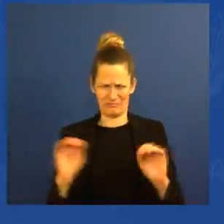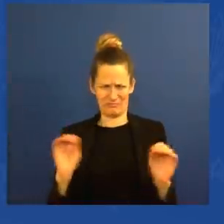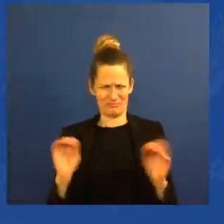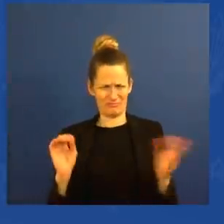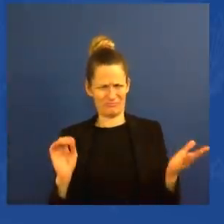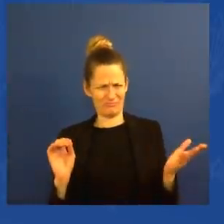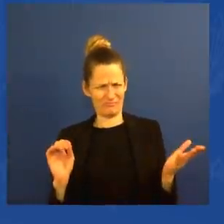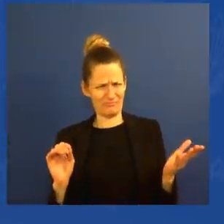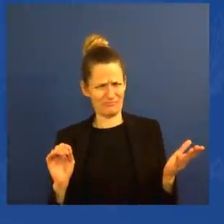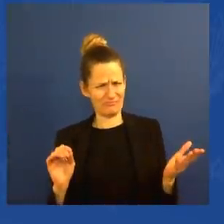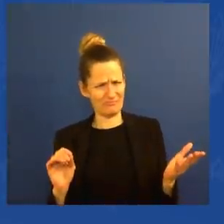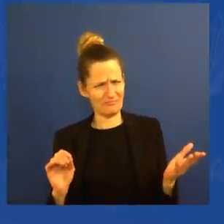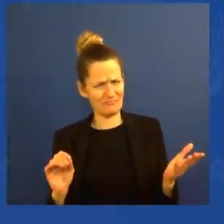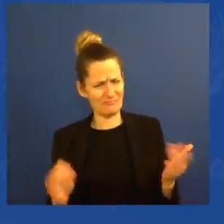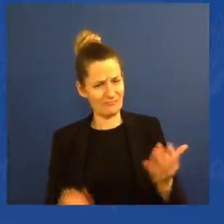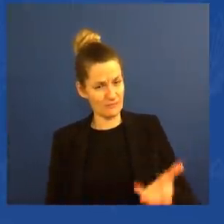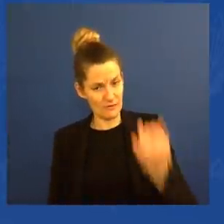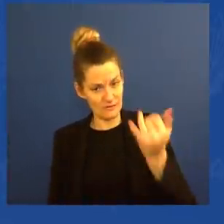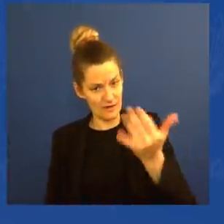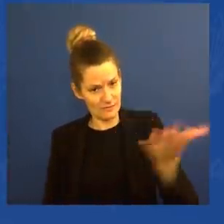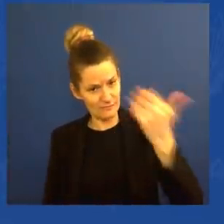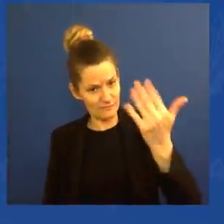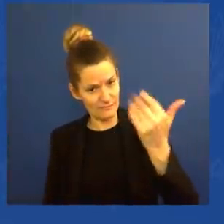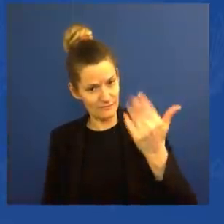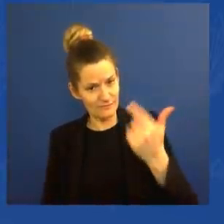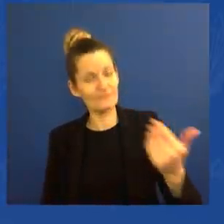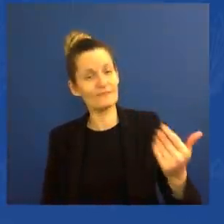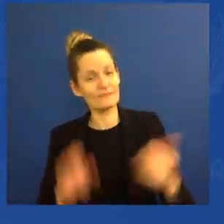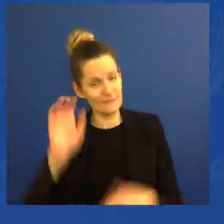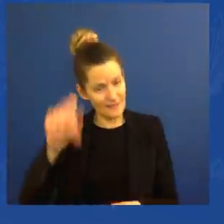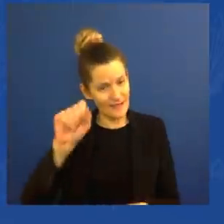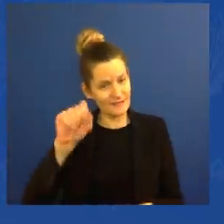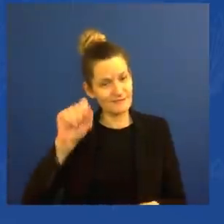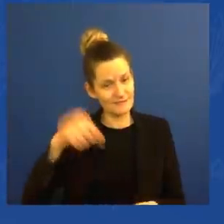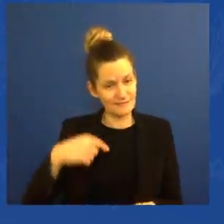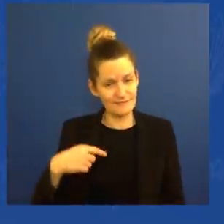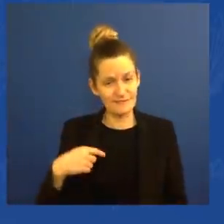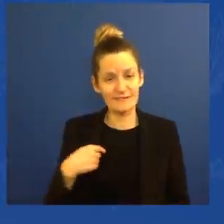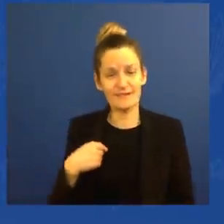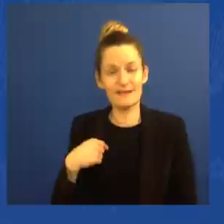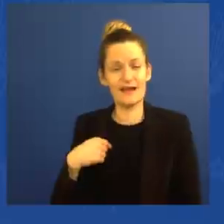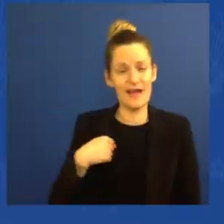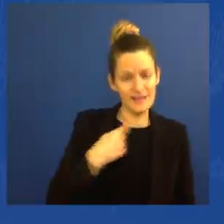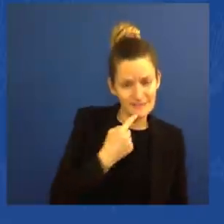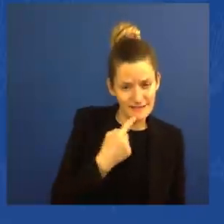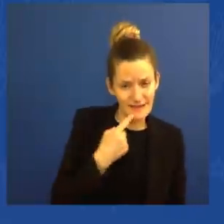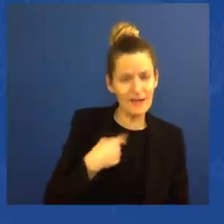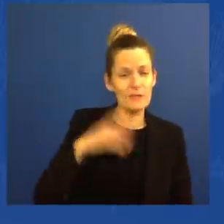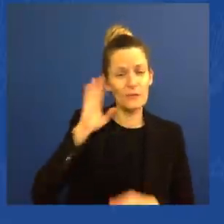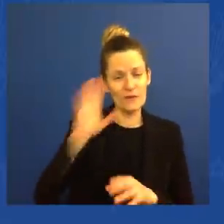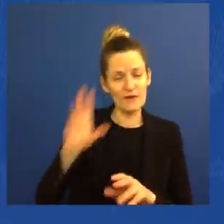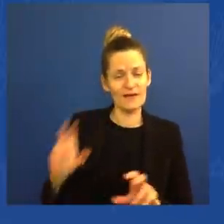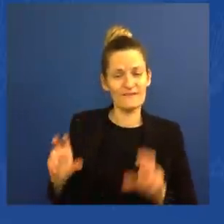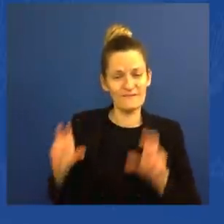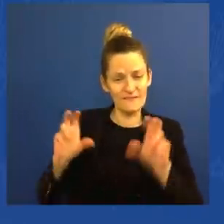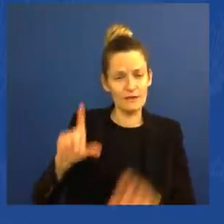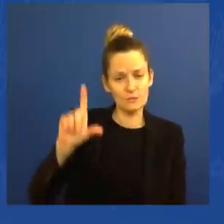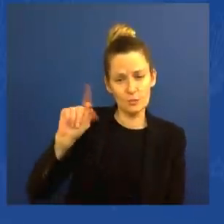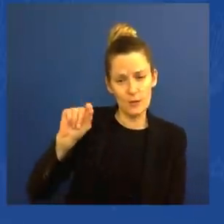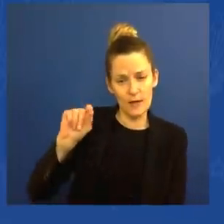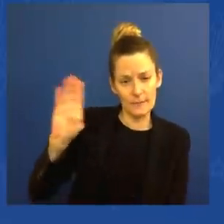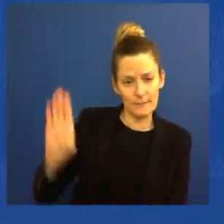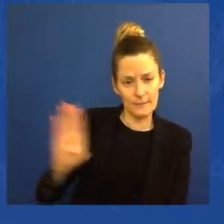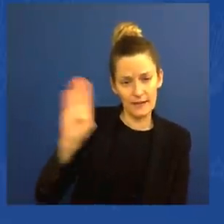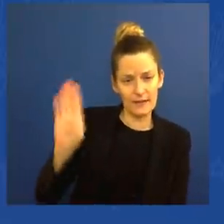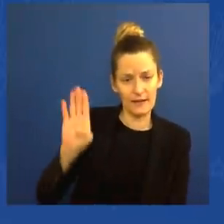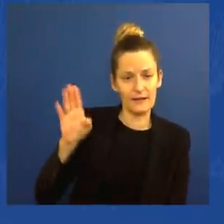The chairman of the board came. They're going to invest $20 billion to build a factory in Ohio to